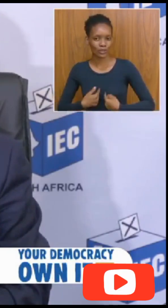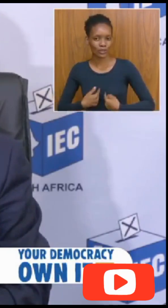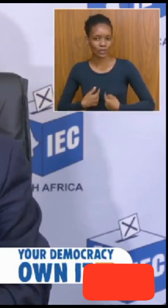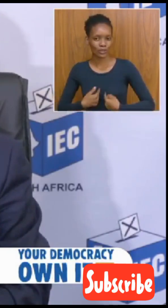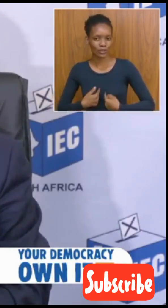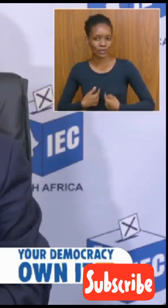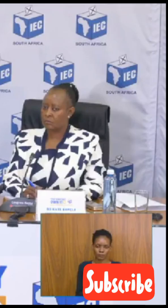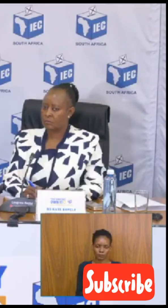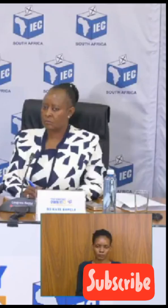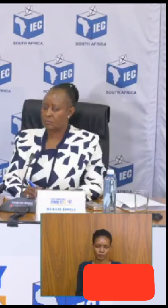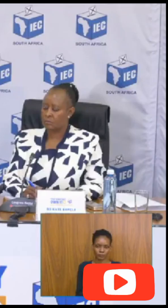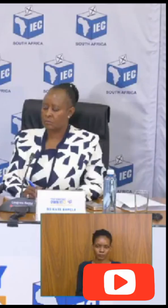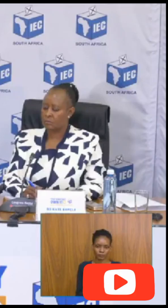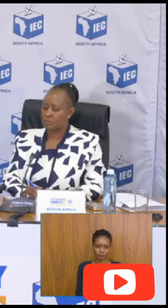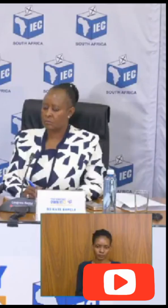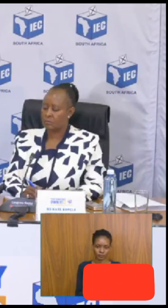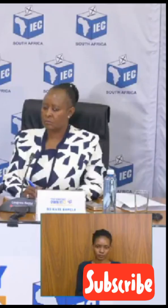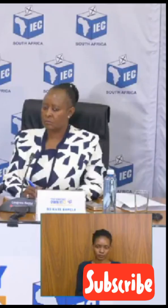aspect.